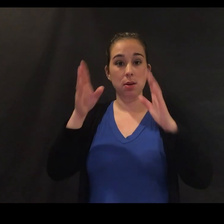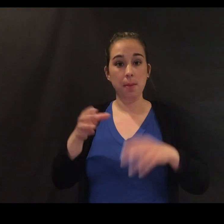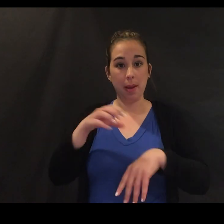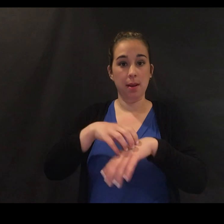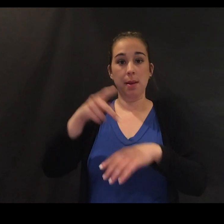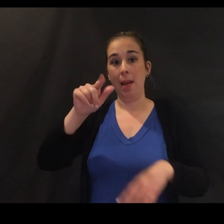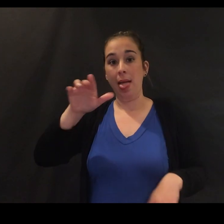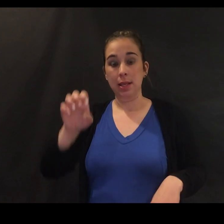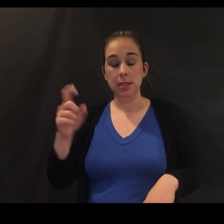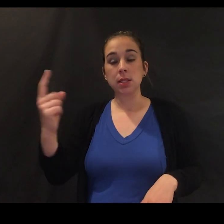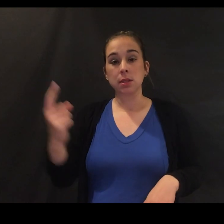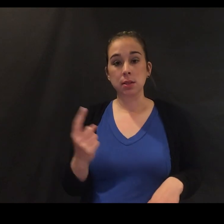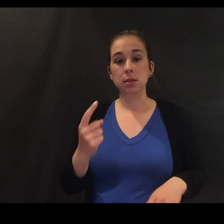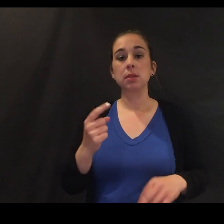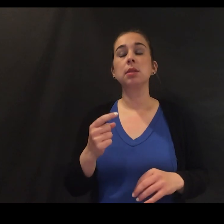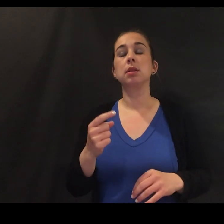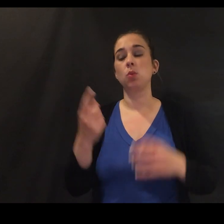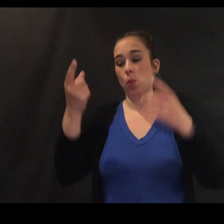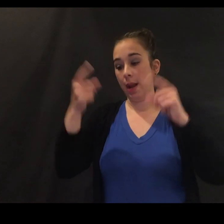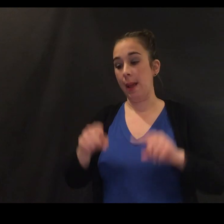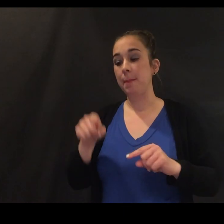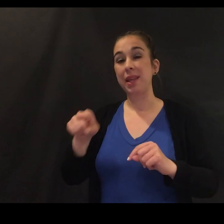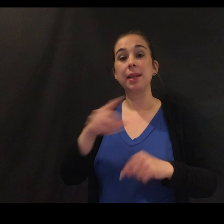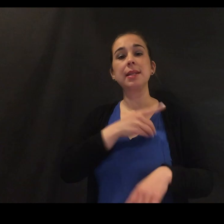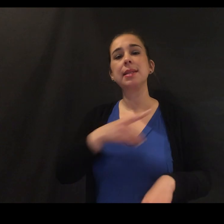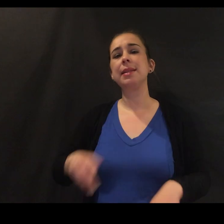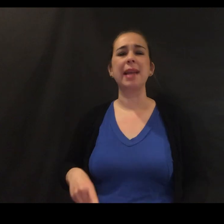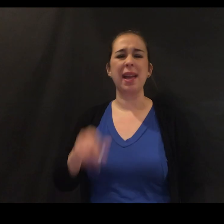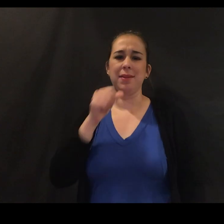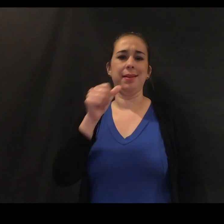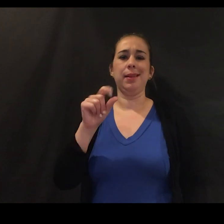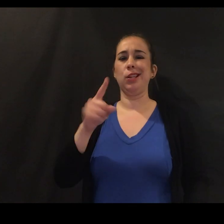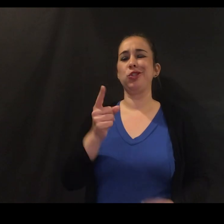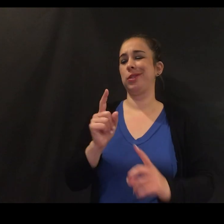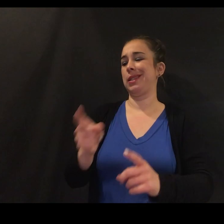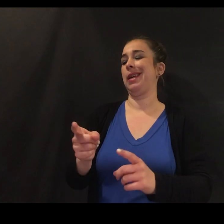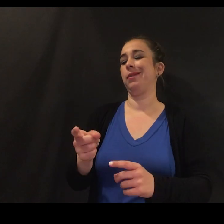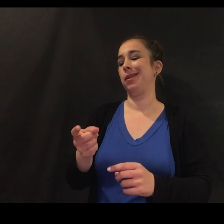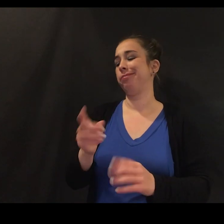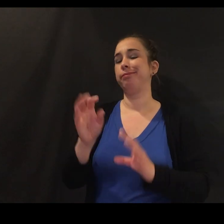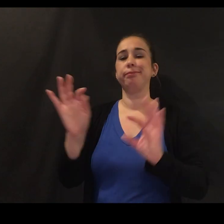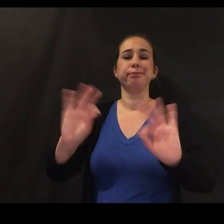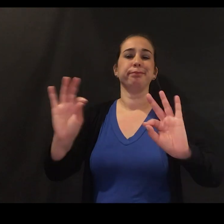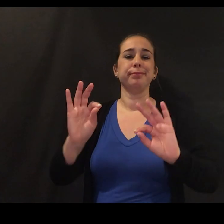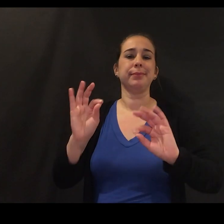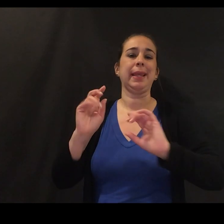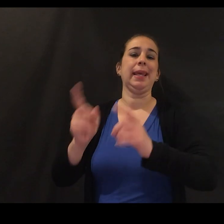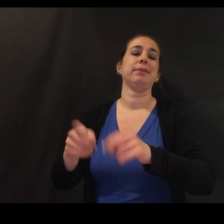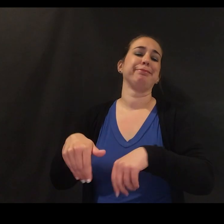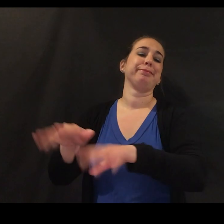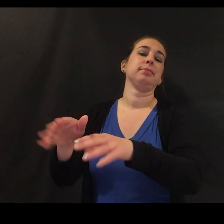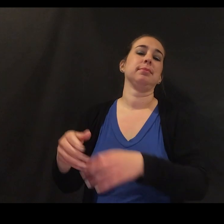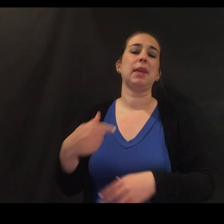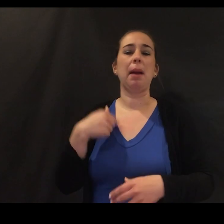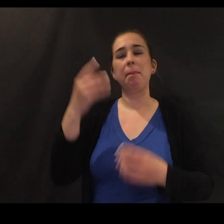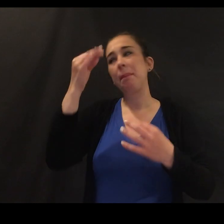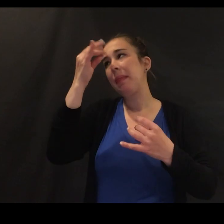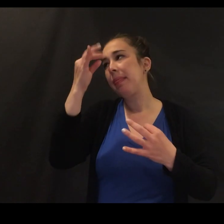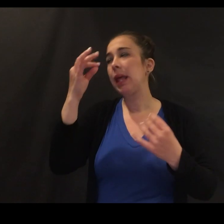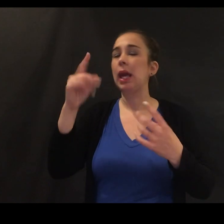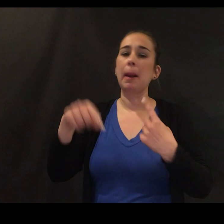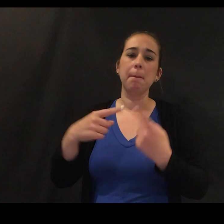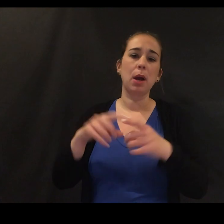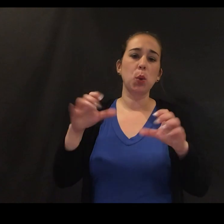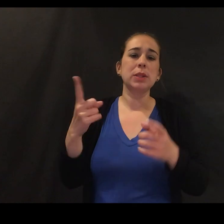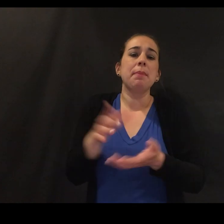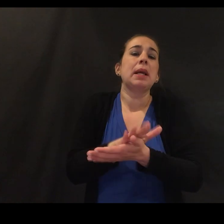few moments ago, what happened was that David didn't just throw him a little sort of a bone and say, here you go, buddy, I've been thinking about doing something nice for you. I